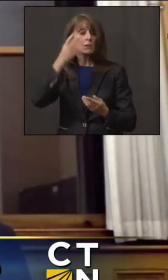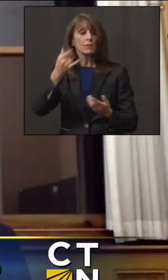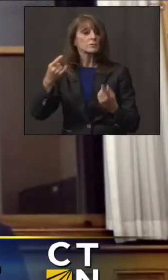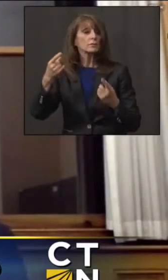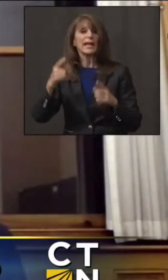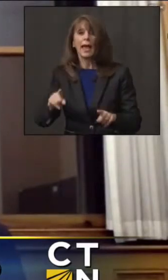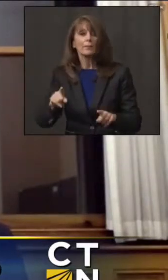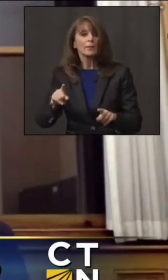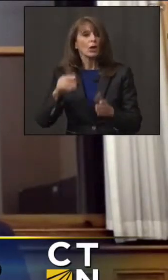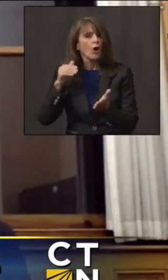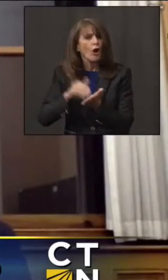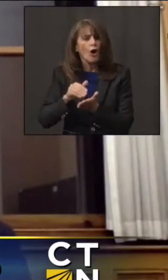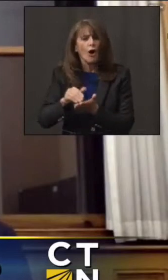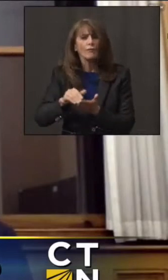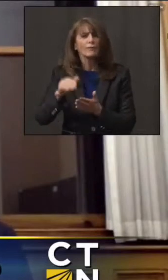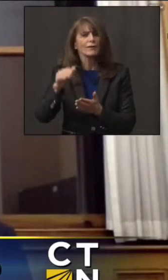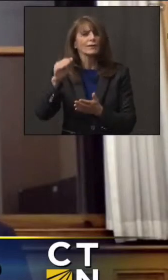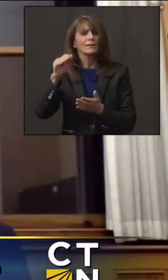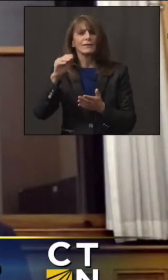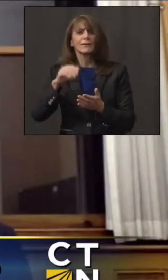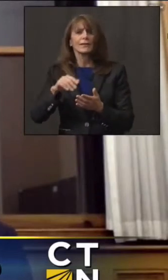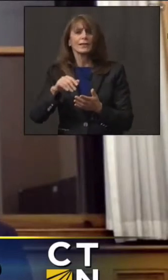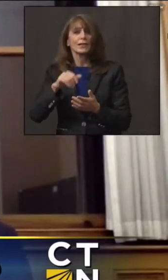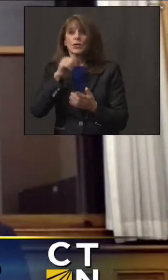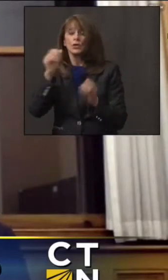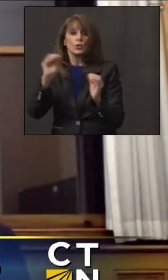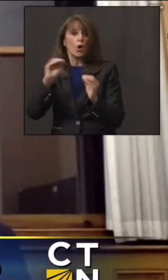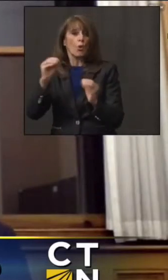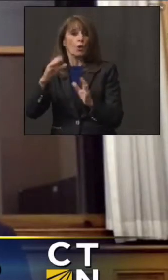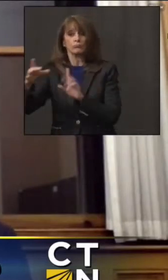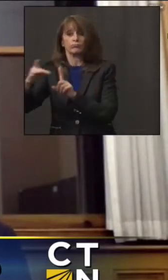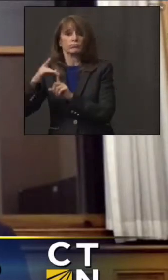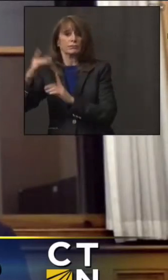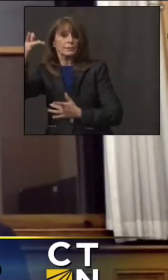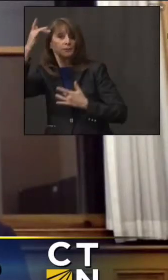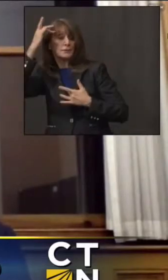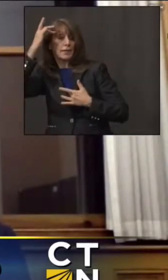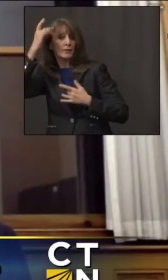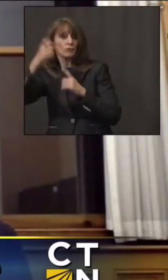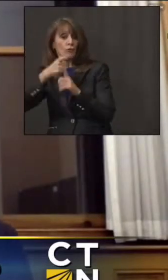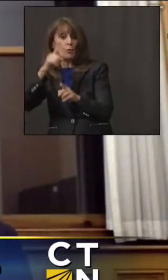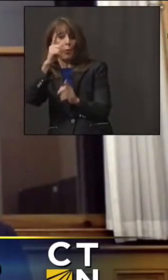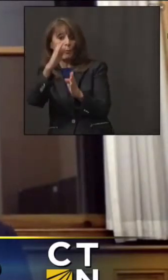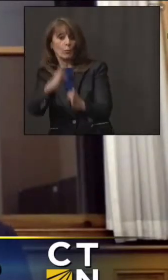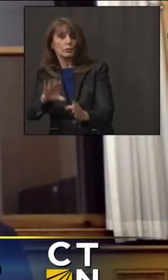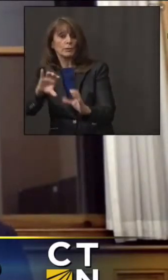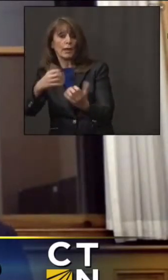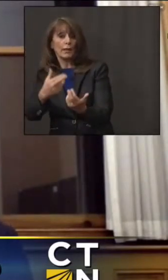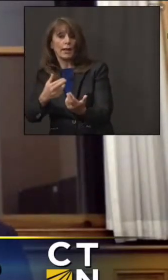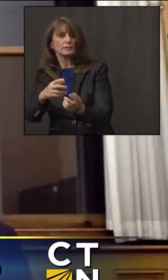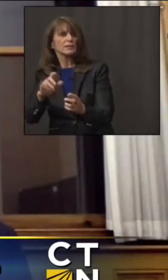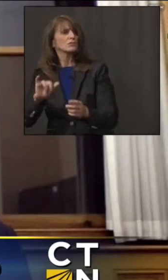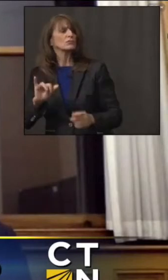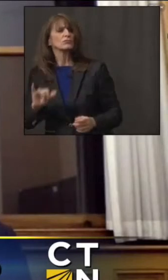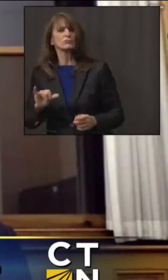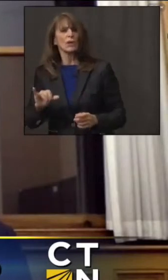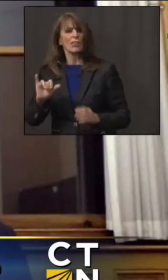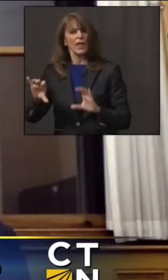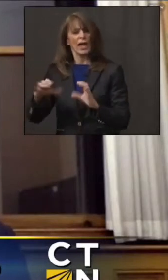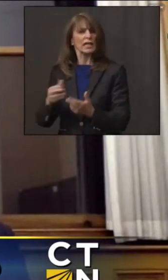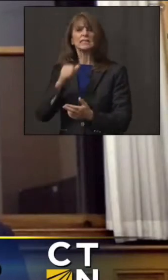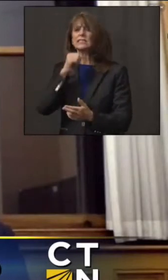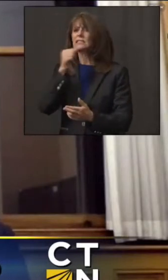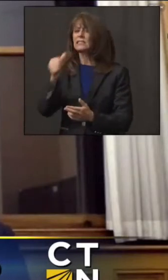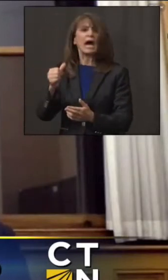single time, or it doesn't happen, I should say more carefully, no further infections. it gives you good confidence that that classroom is not a source